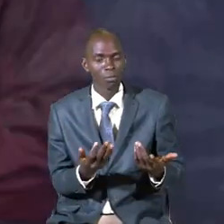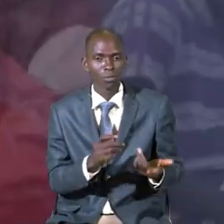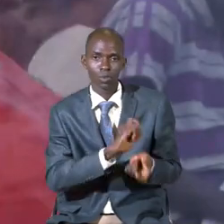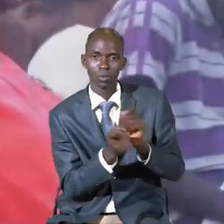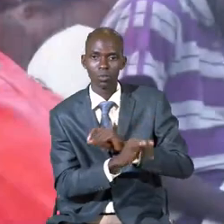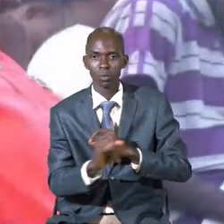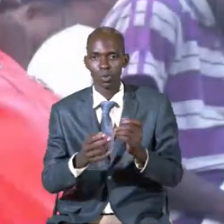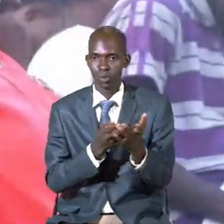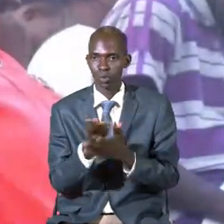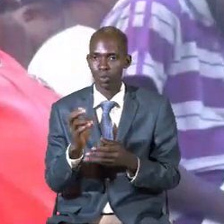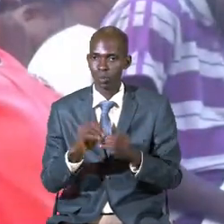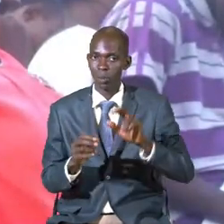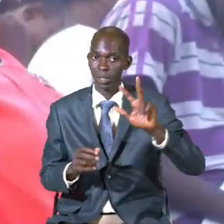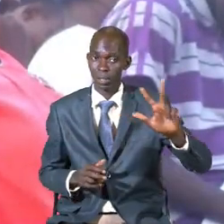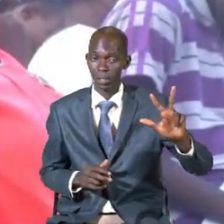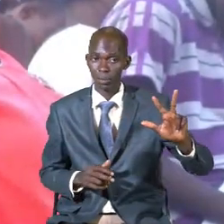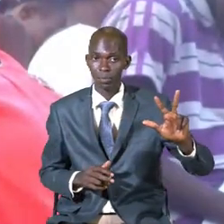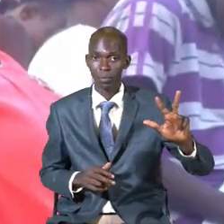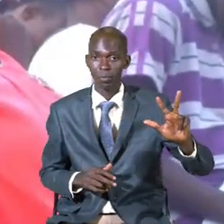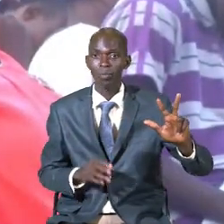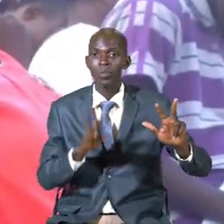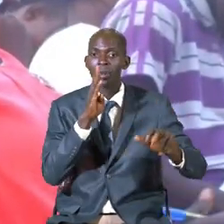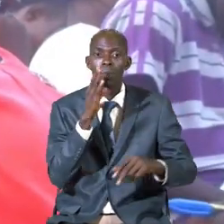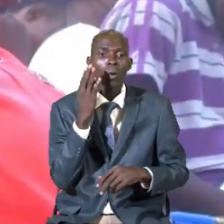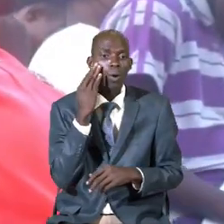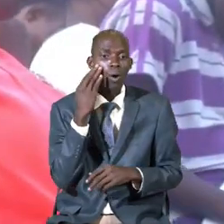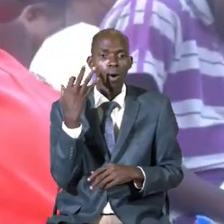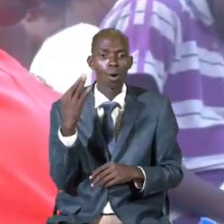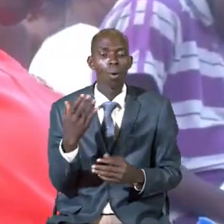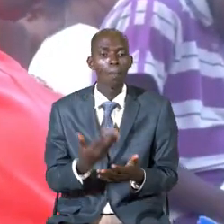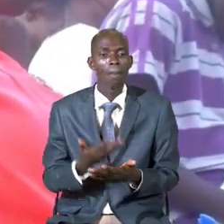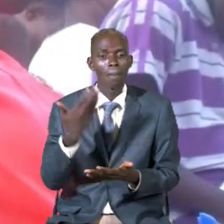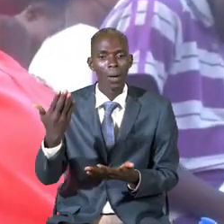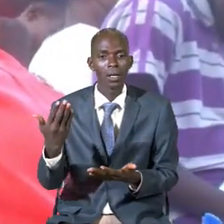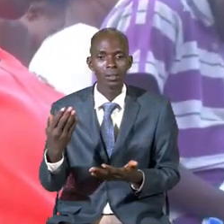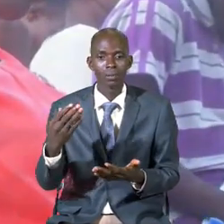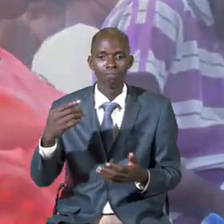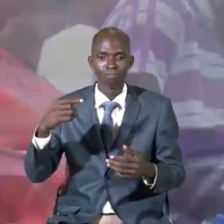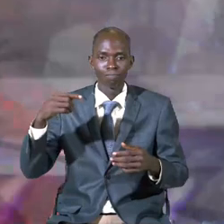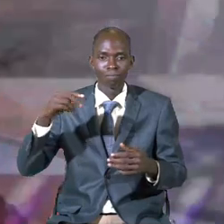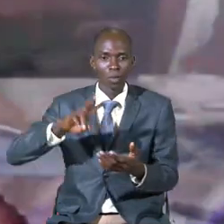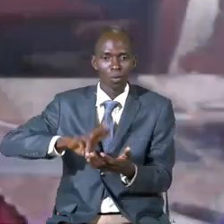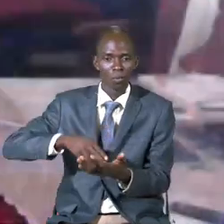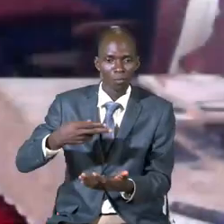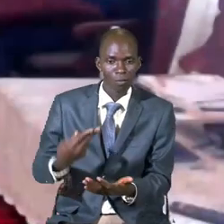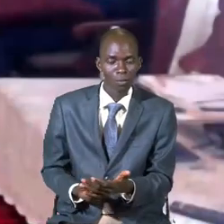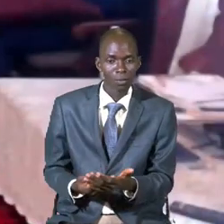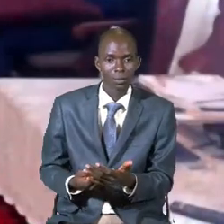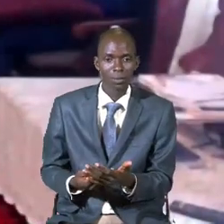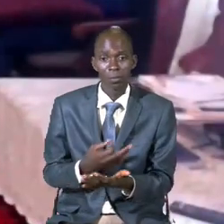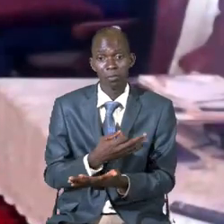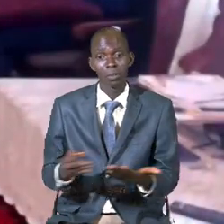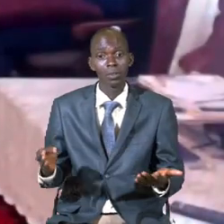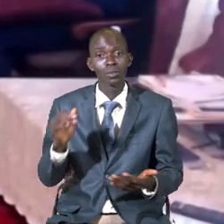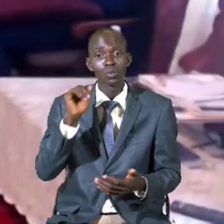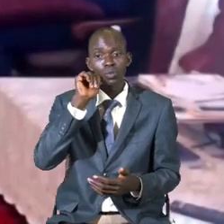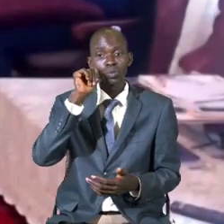beware of by trump put tomorrow with